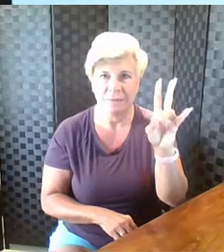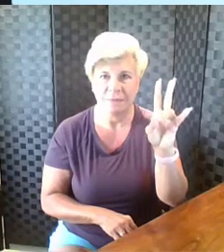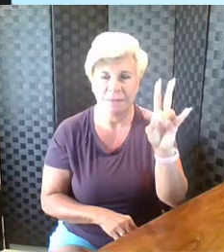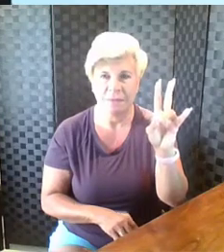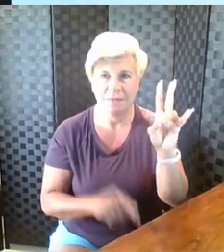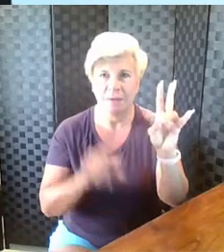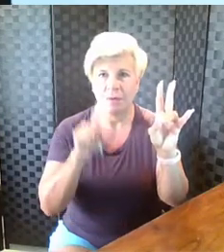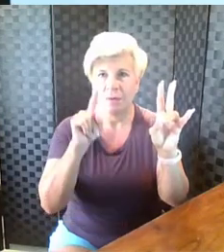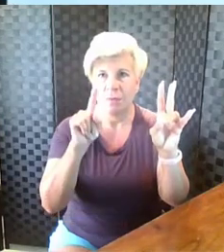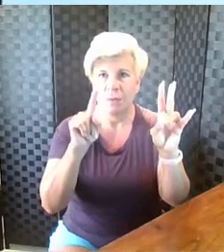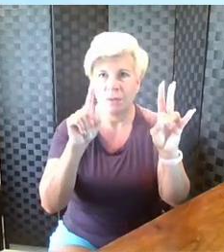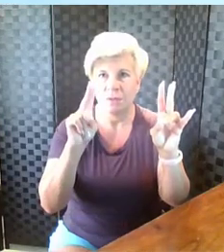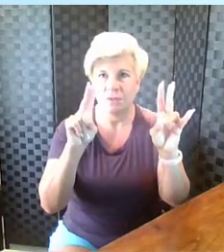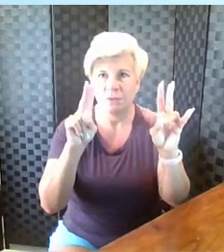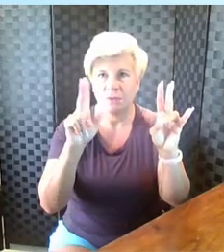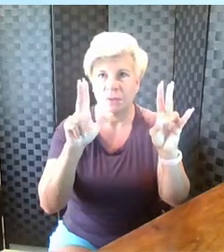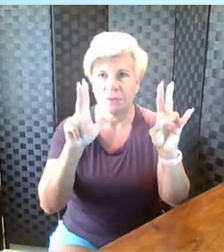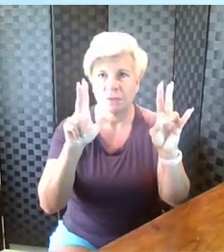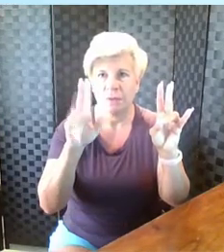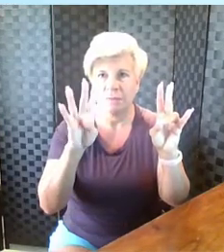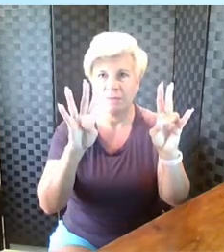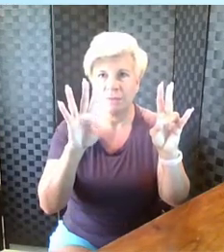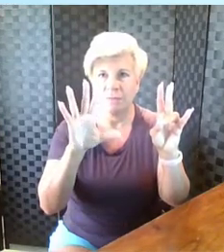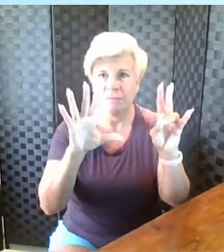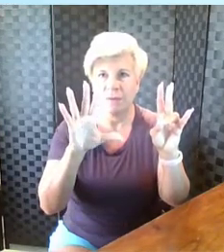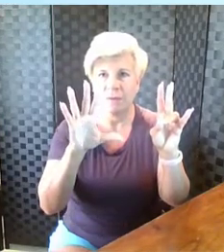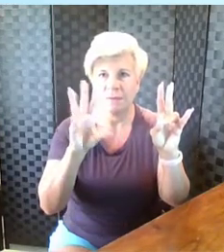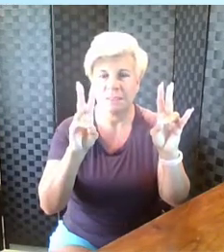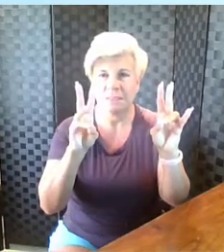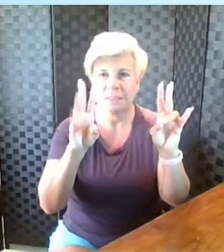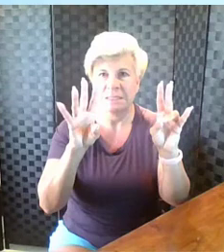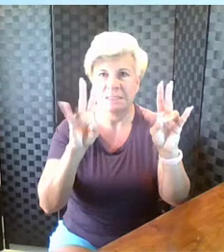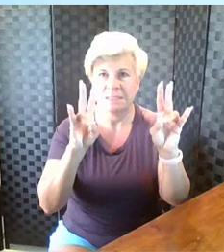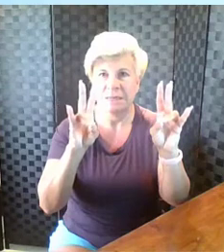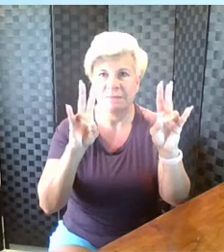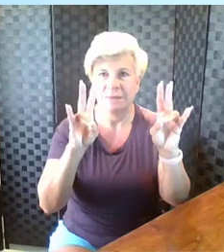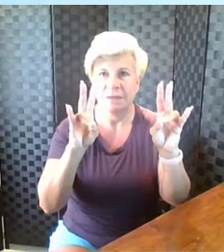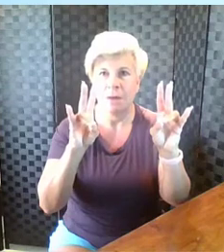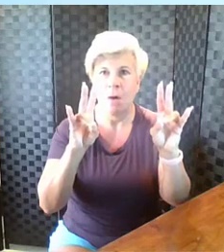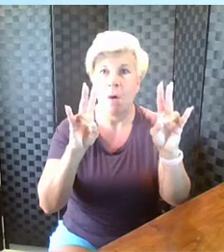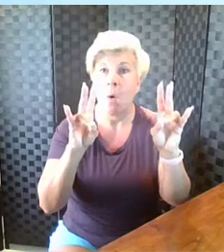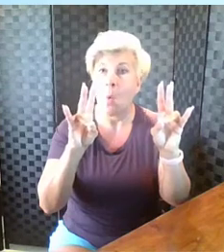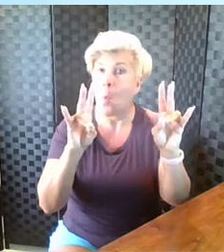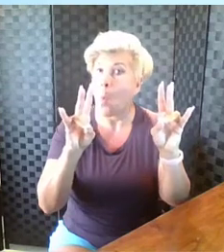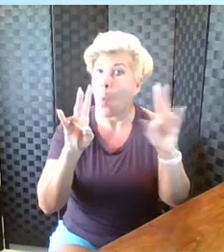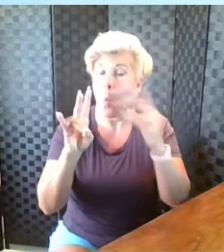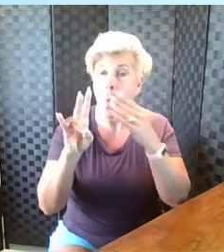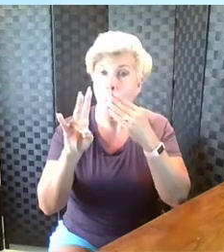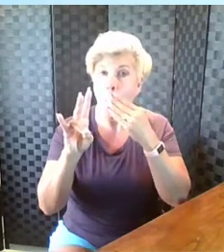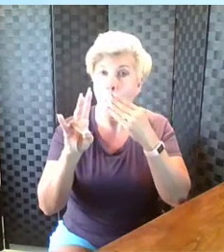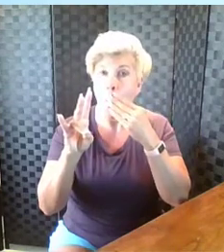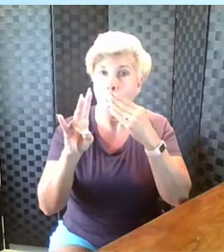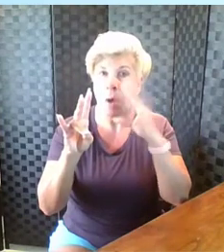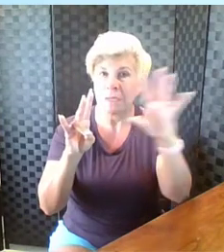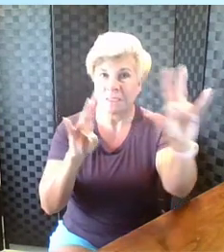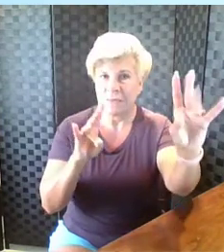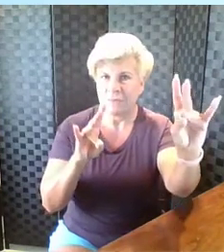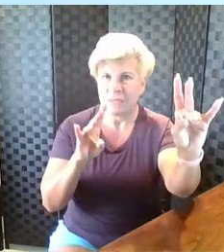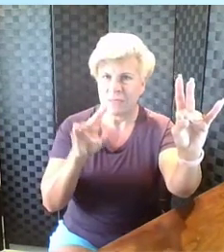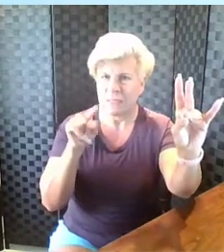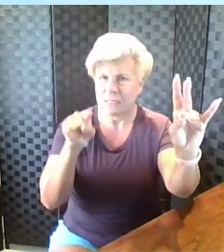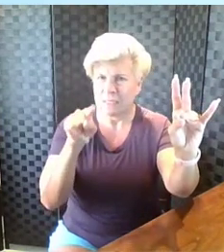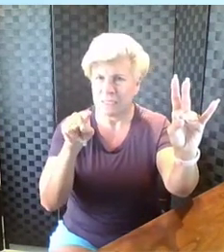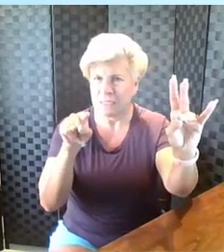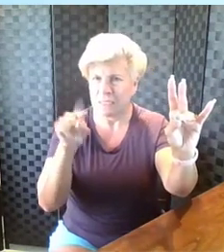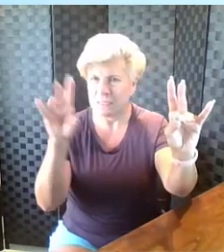7. And 1, 2, 3, 4, 5, 6, 7. Ooh, I heard that I stopped at 7 here.